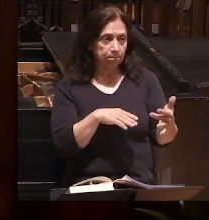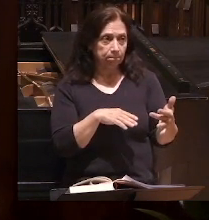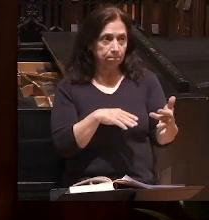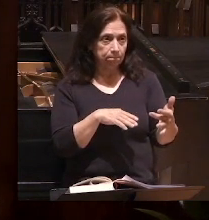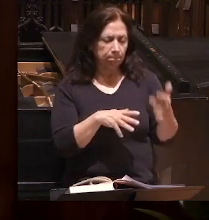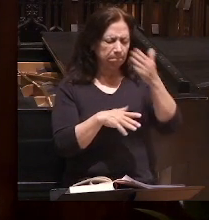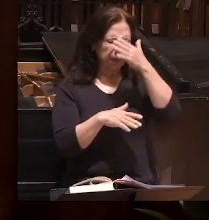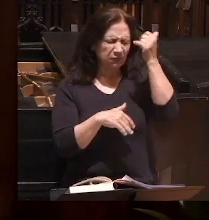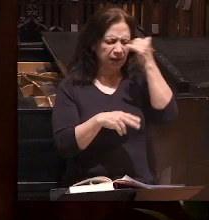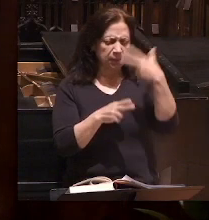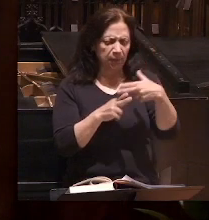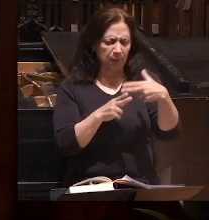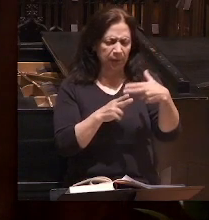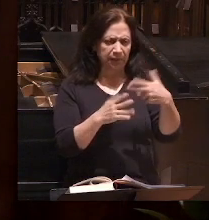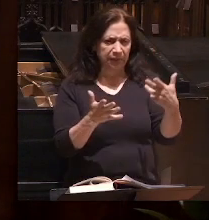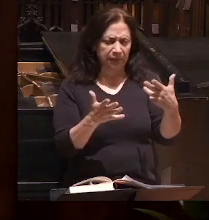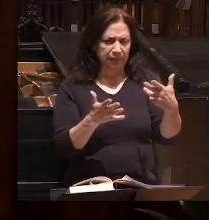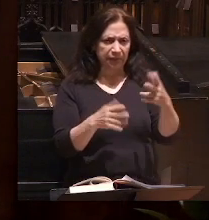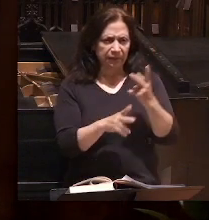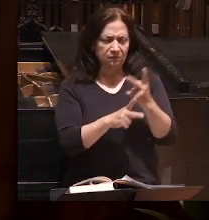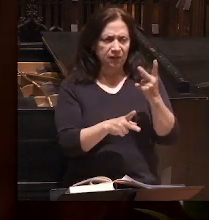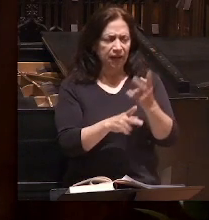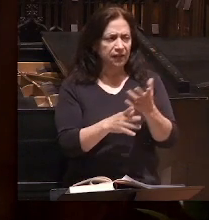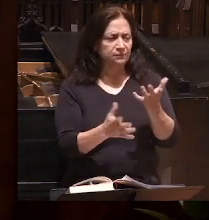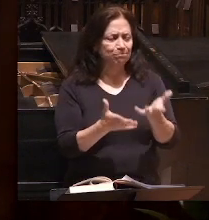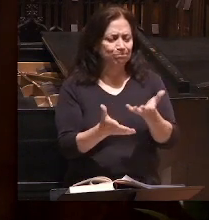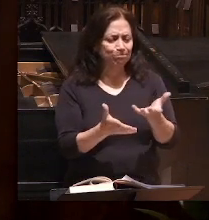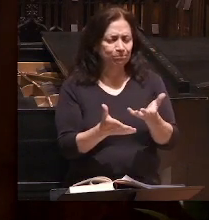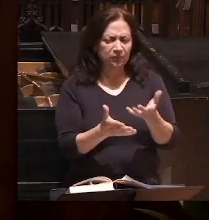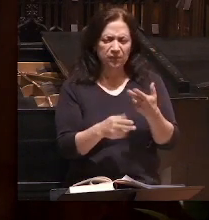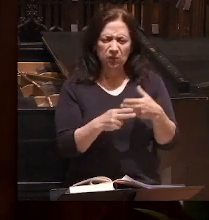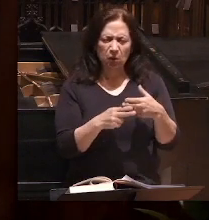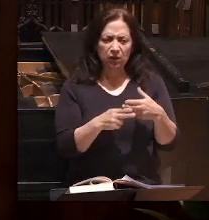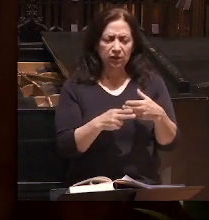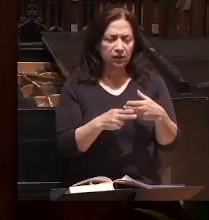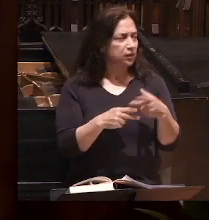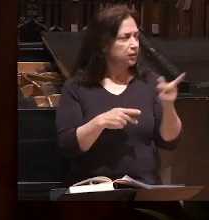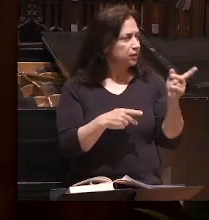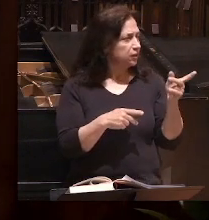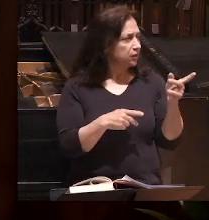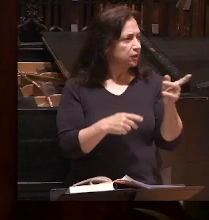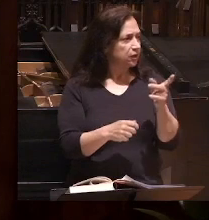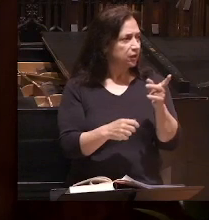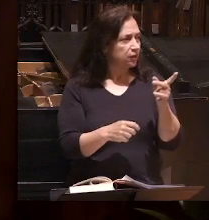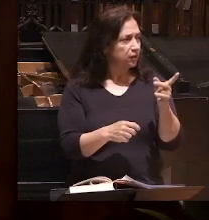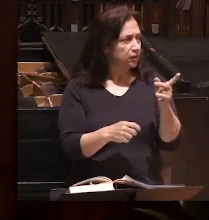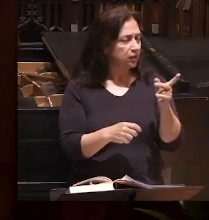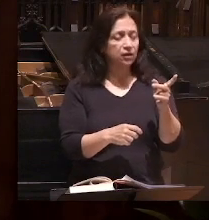I forget what it's called, but the van, which is an, what is it called, Peter?